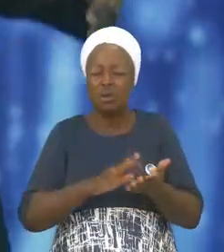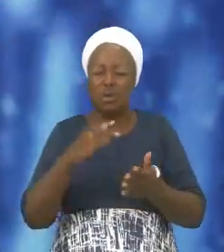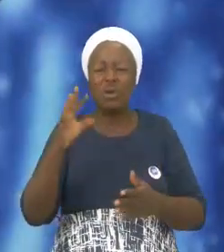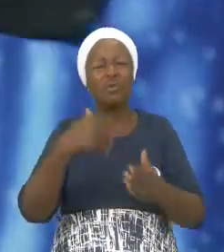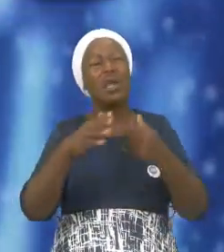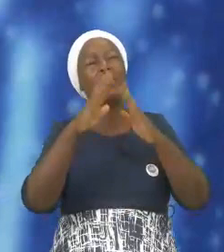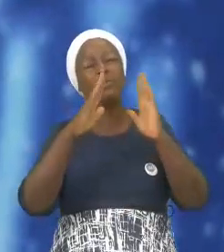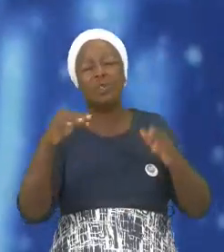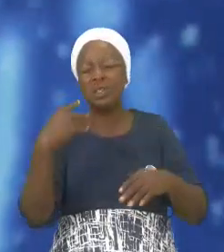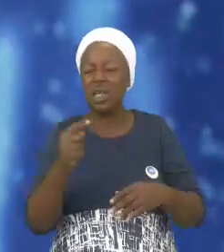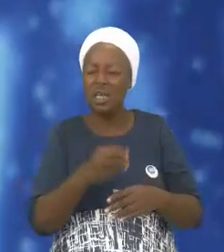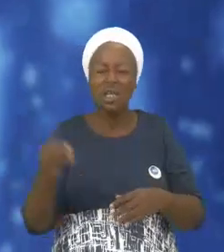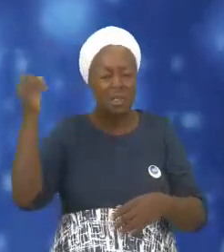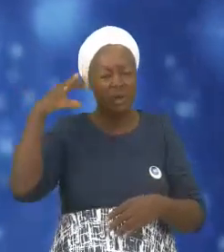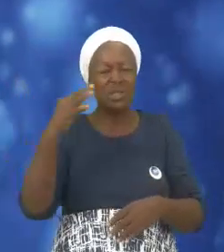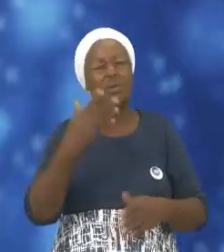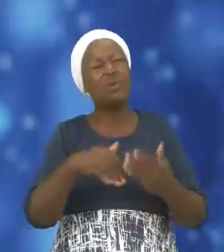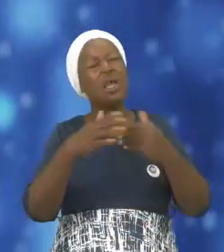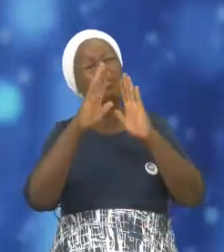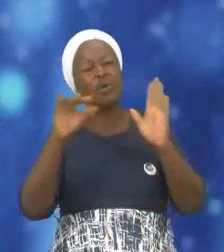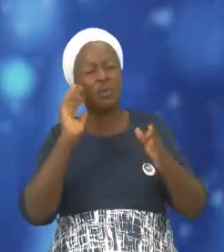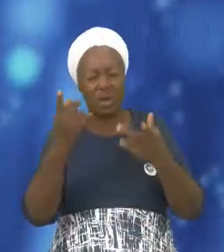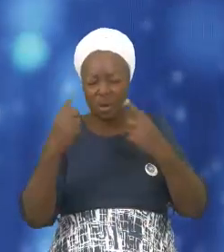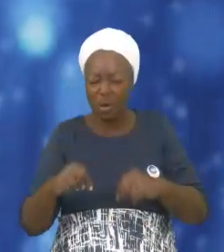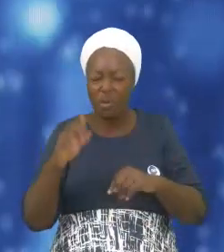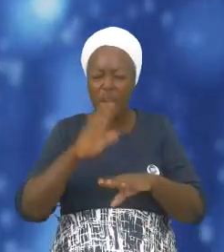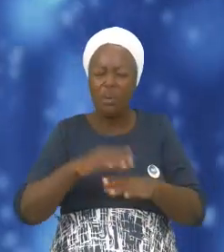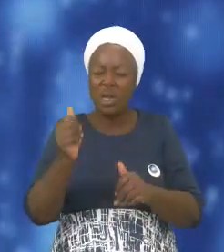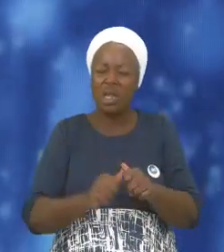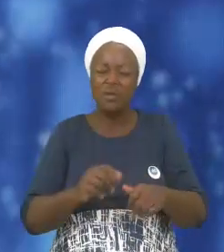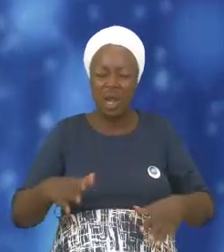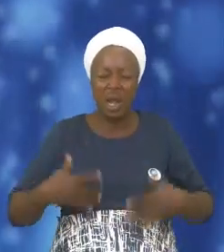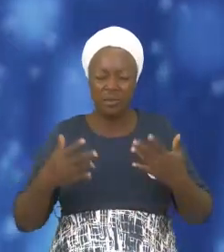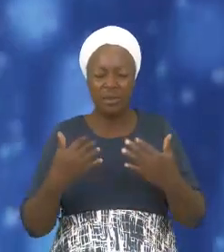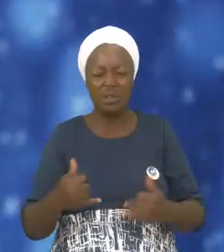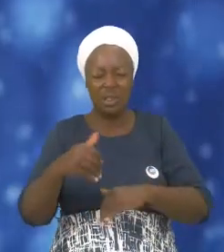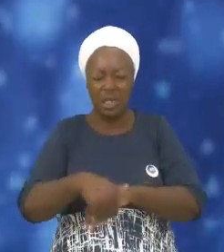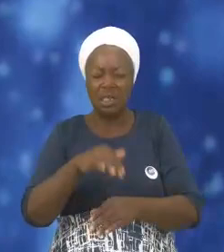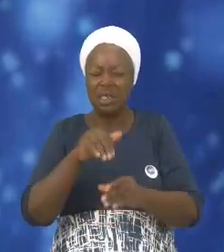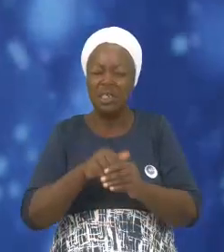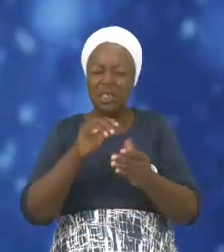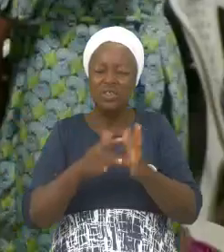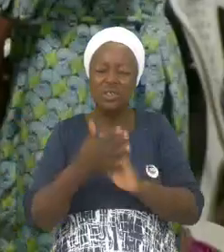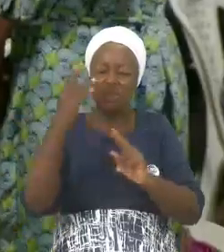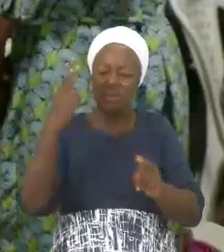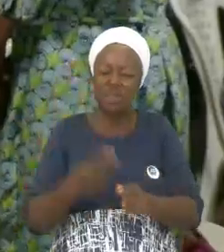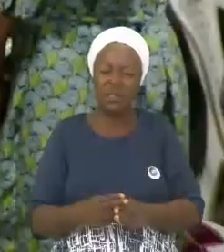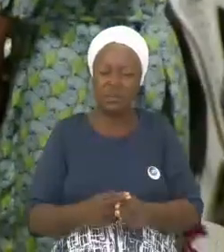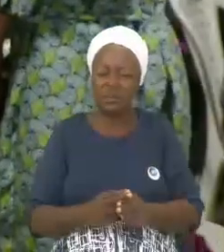heaven, the grace of heaven will come upon every life tonight in Jesus'